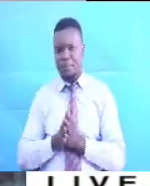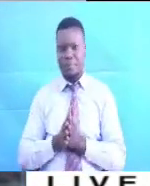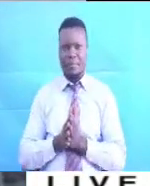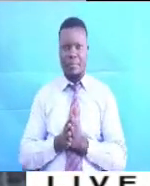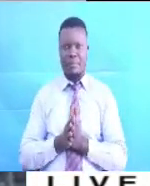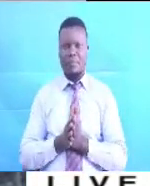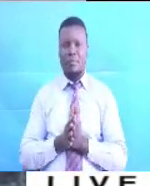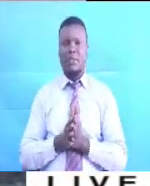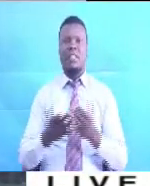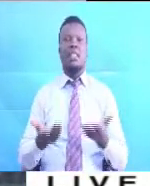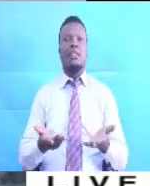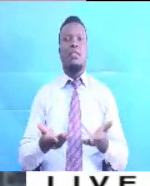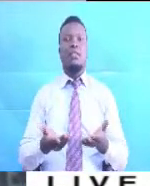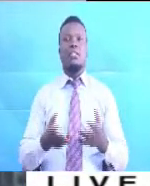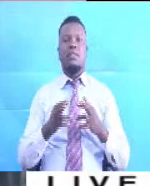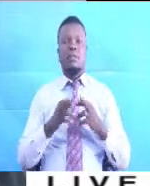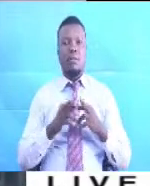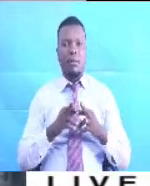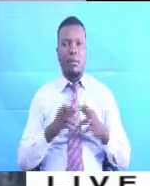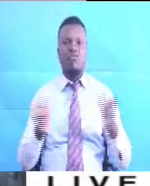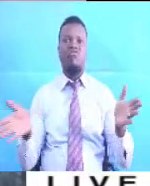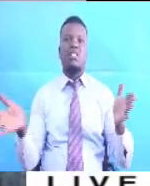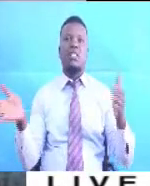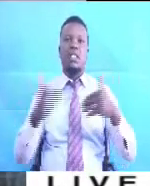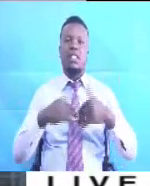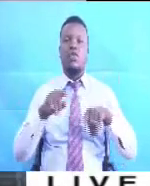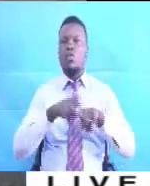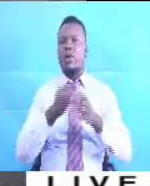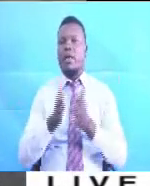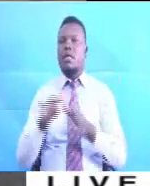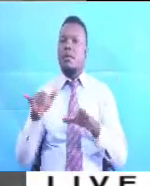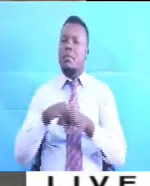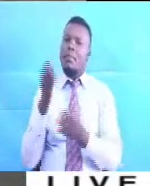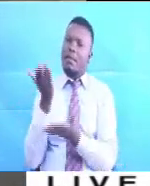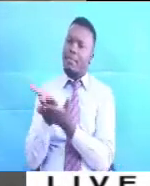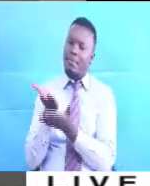adjourned as opposition leaders demanded an investigation.